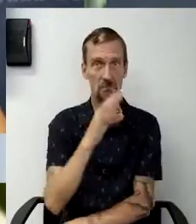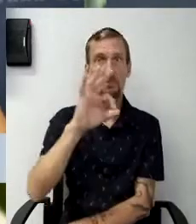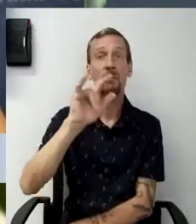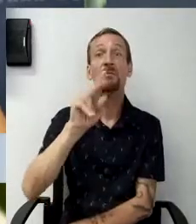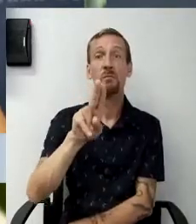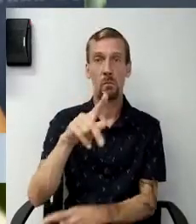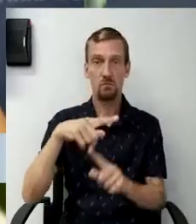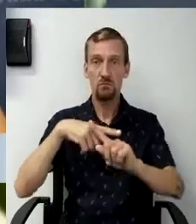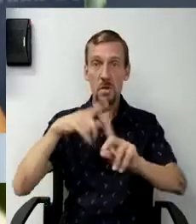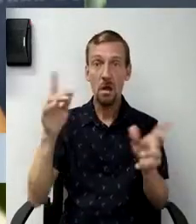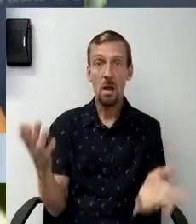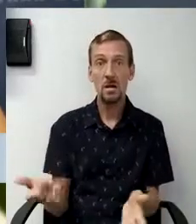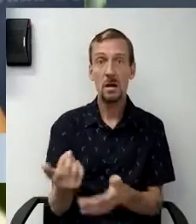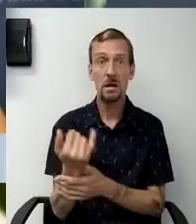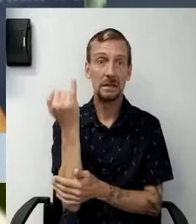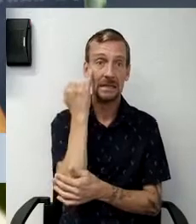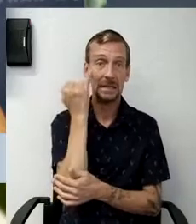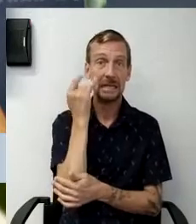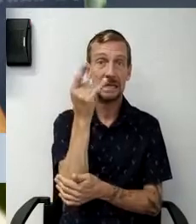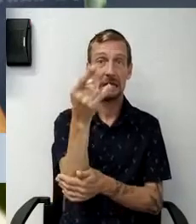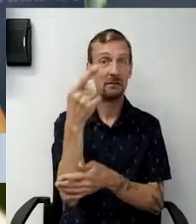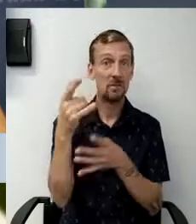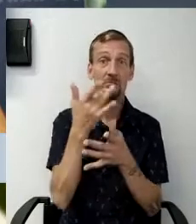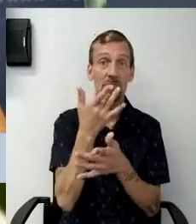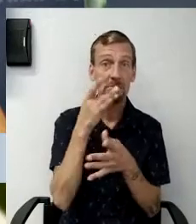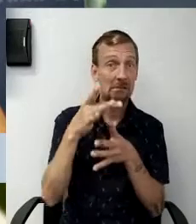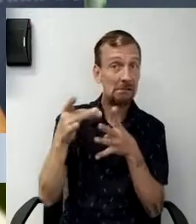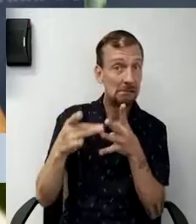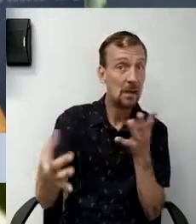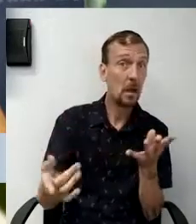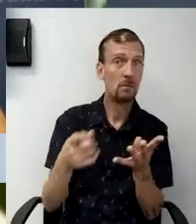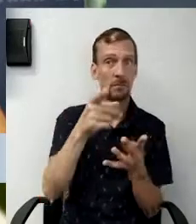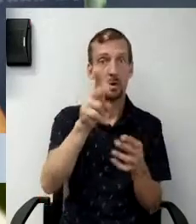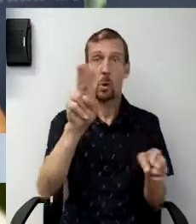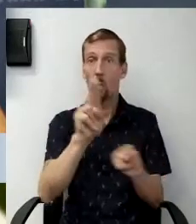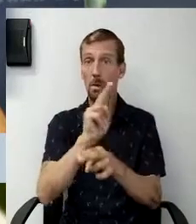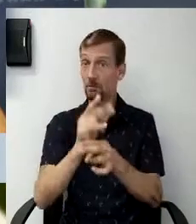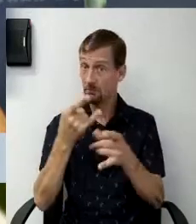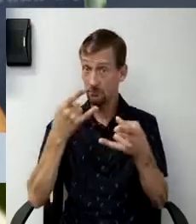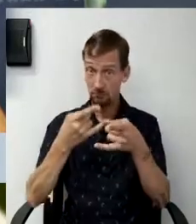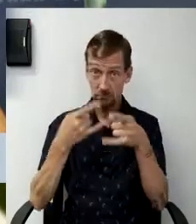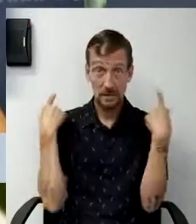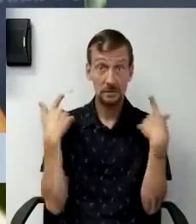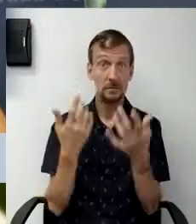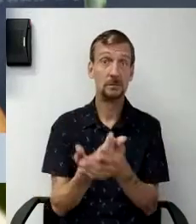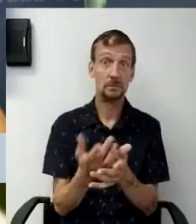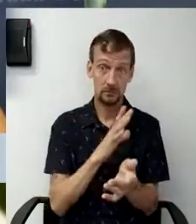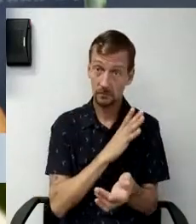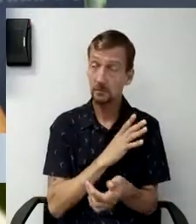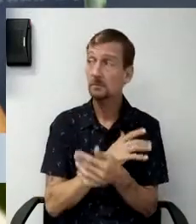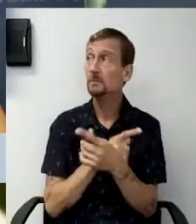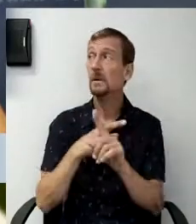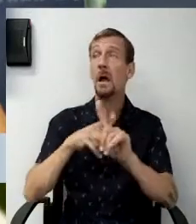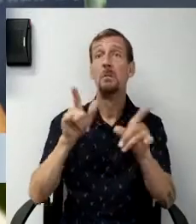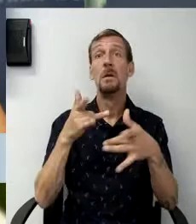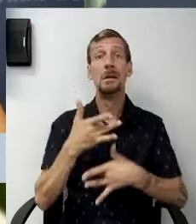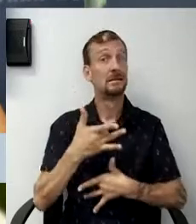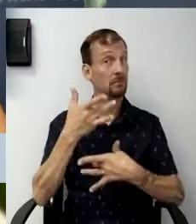there is the option that if you're not going to be vaccinated, then you have to wear this mask. It's interesting.